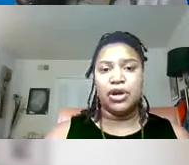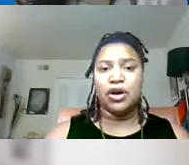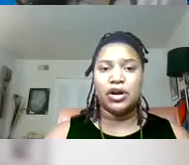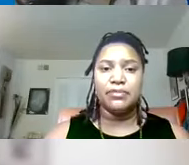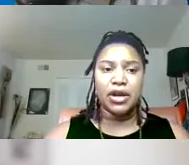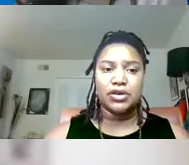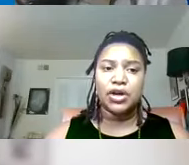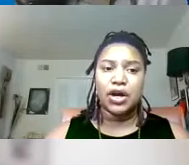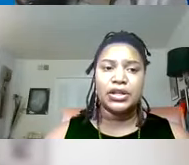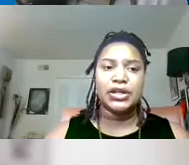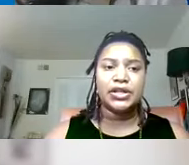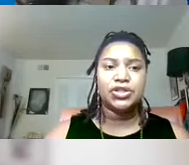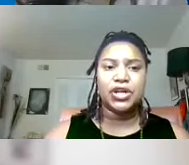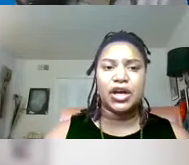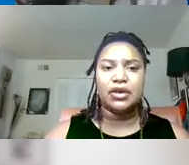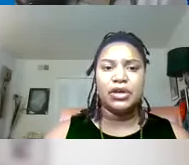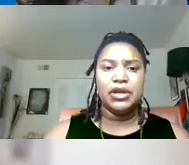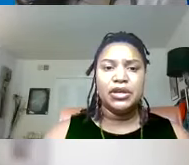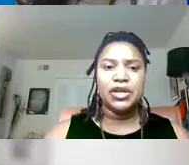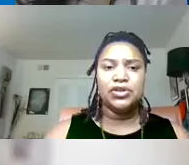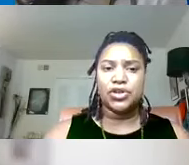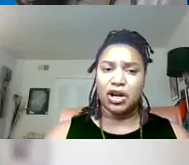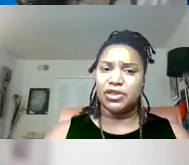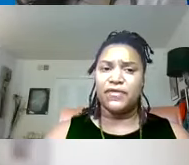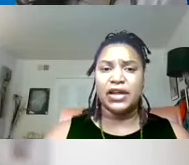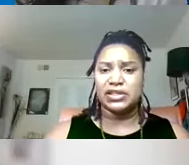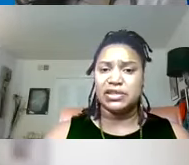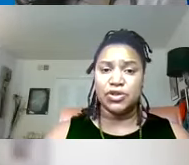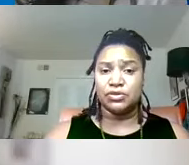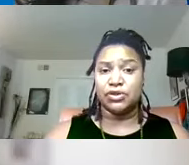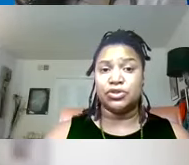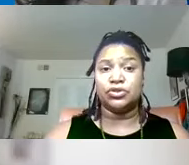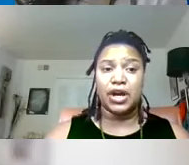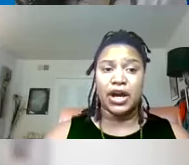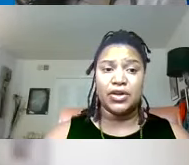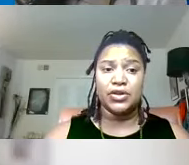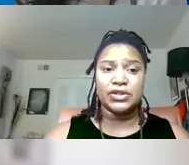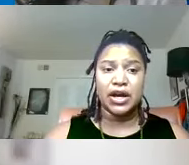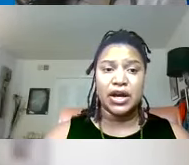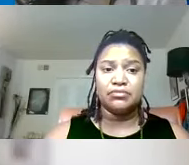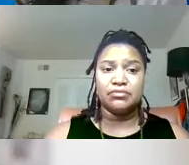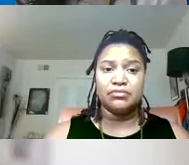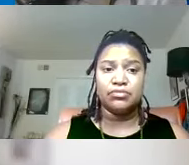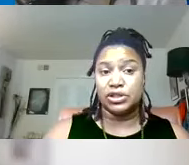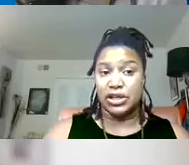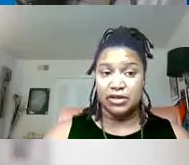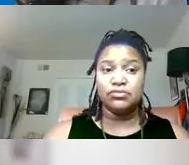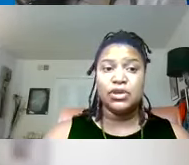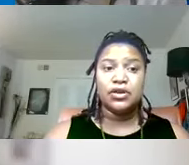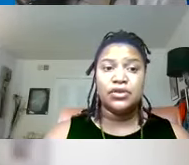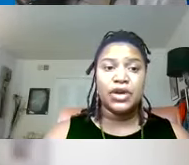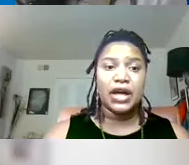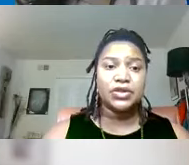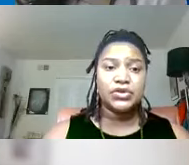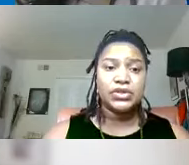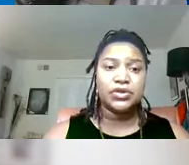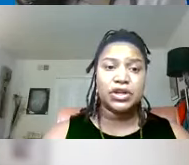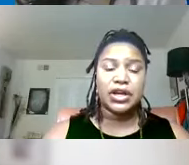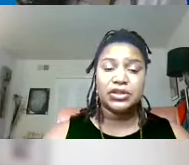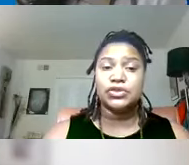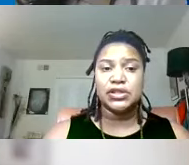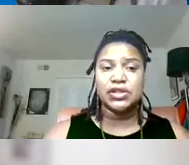and Meharry Medical College, can you talk about the fact that some of those original trials were done at